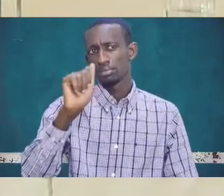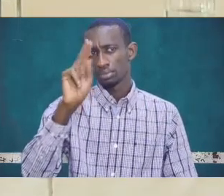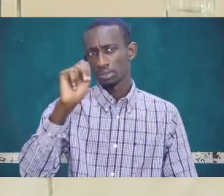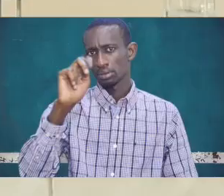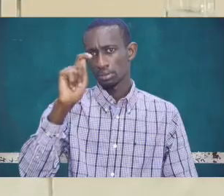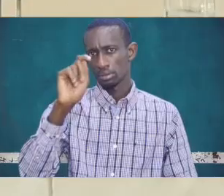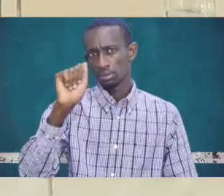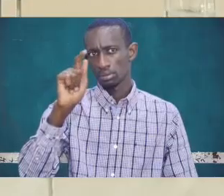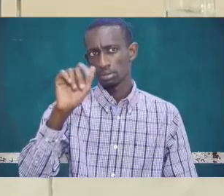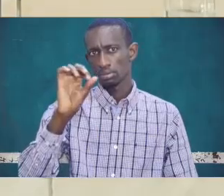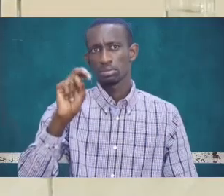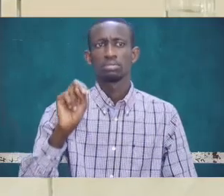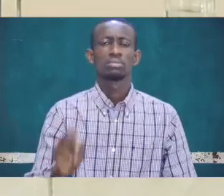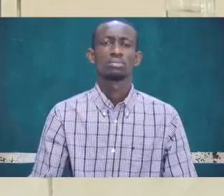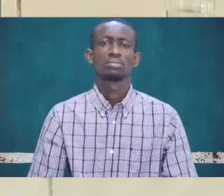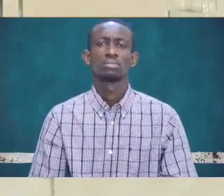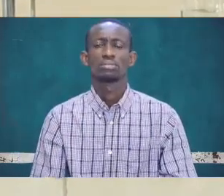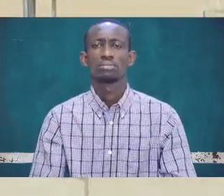Decantation.